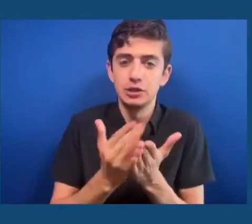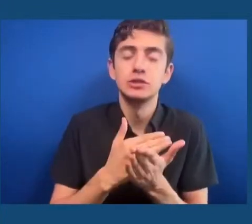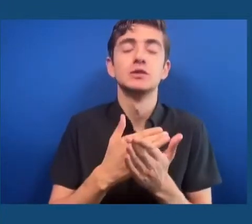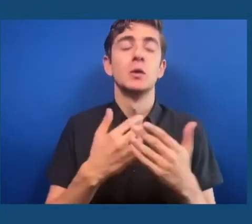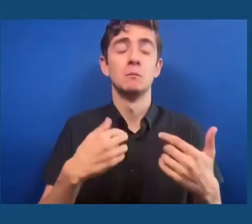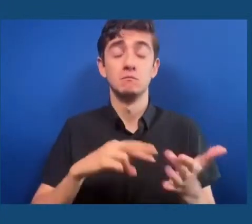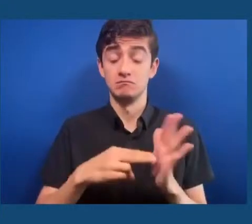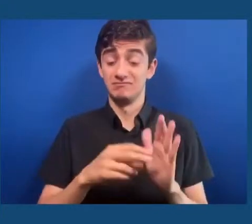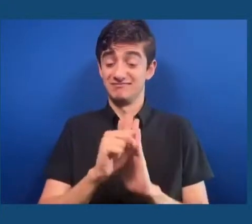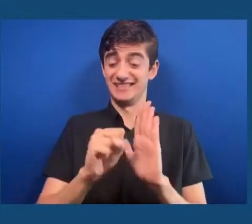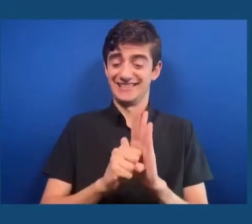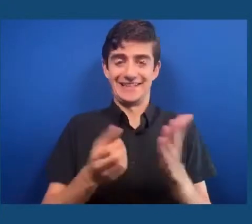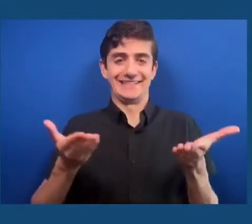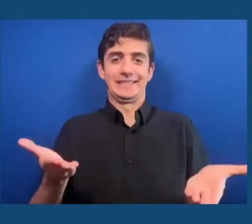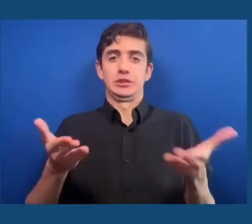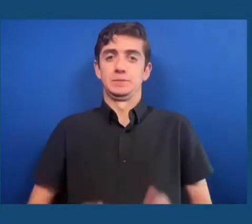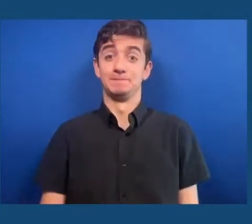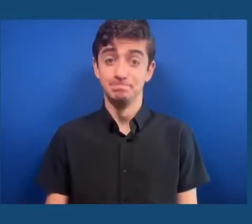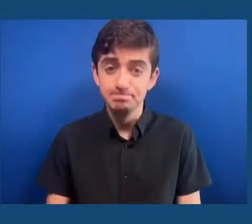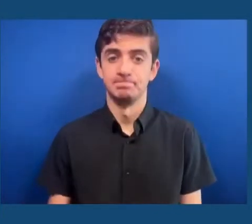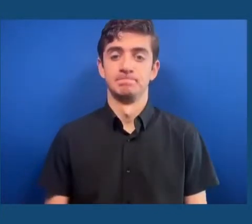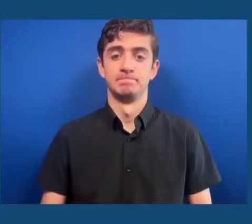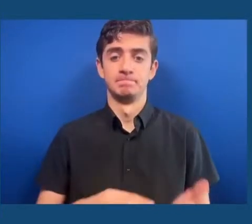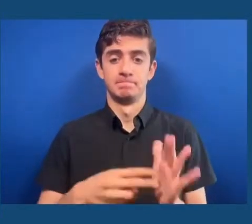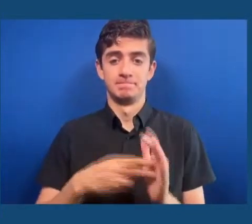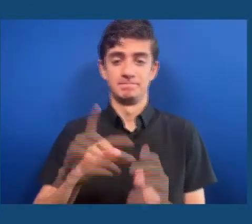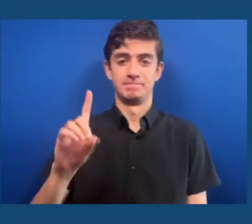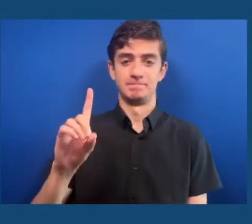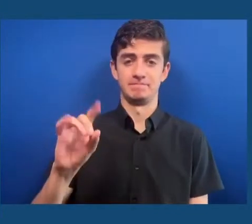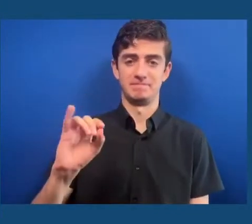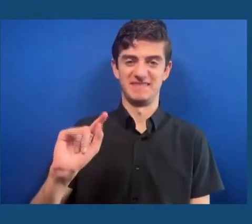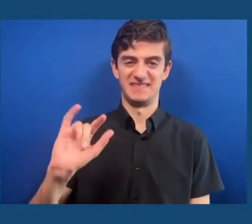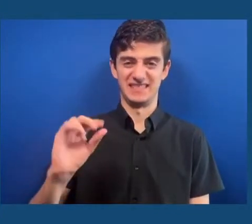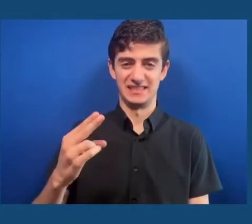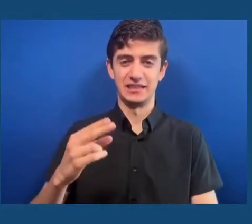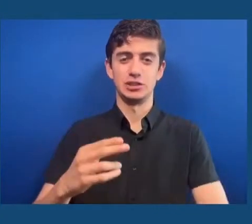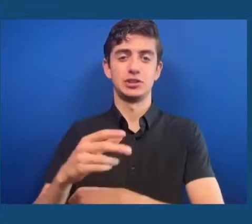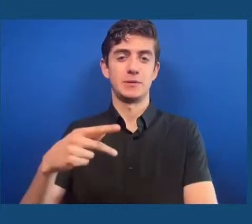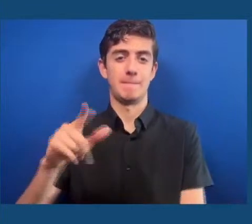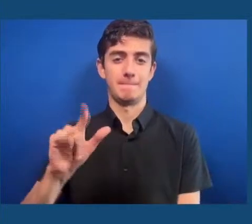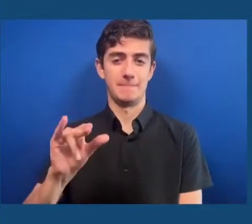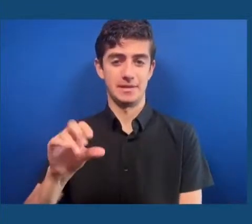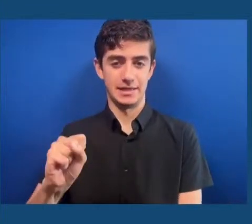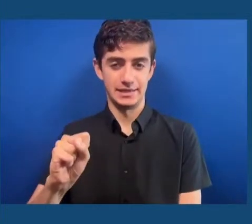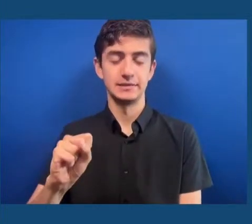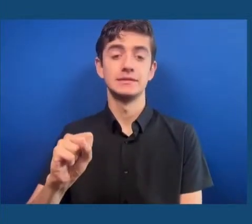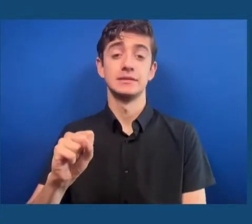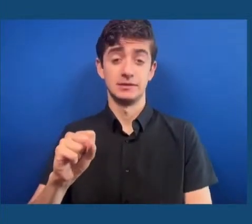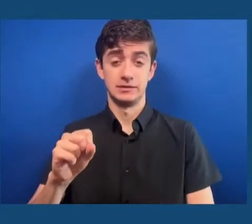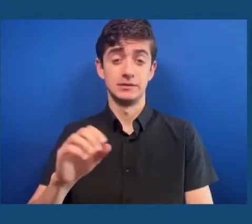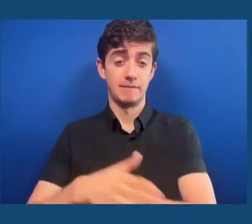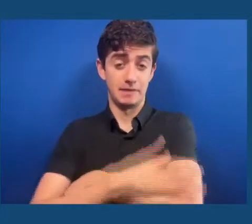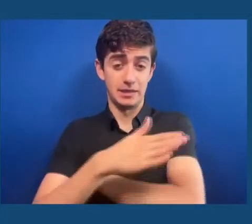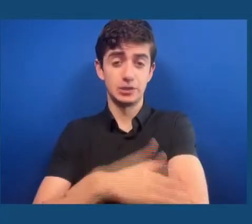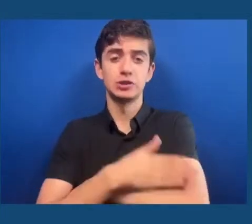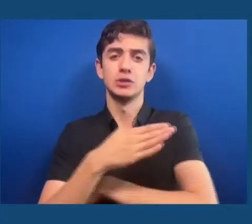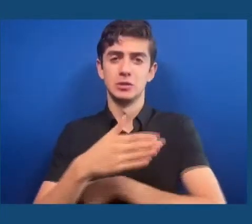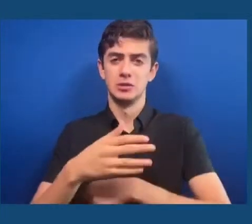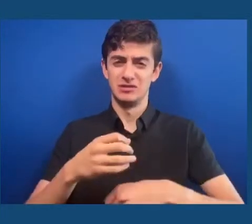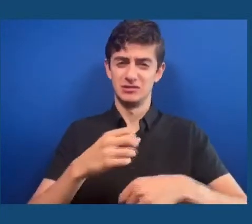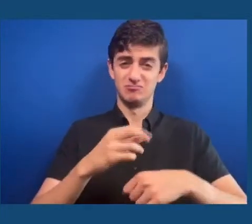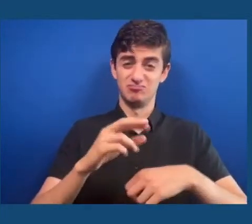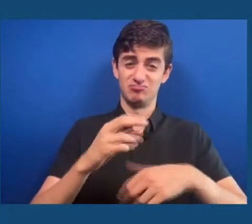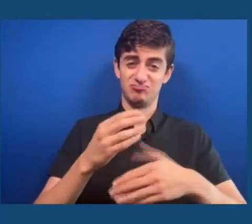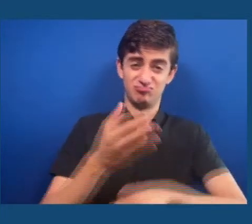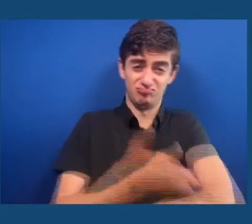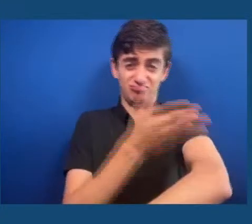we rehab the Ditch Plains Beach, safeguard the surrounding areas from future flooding. I know it's a two-phase